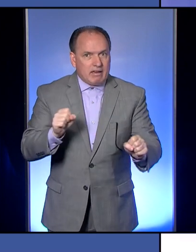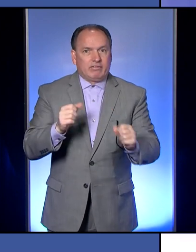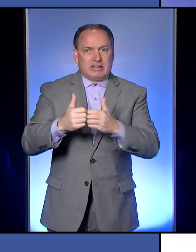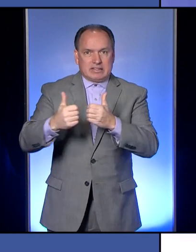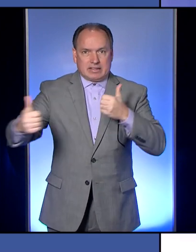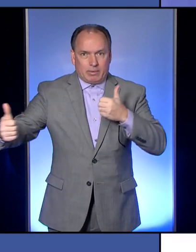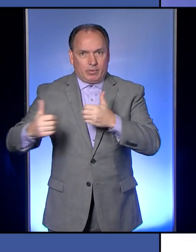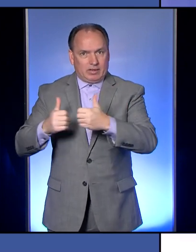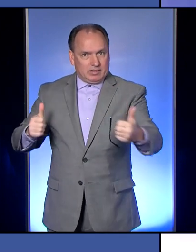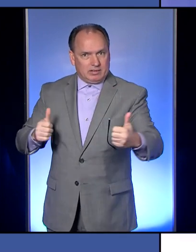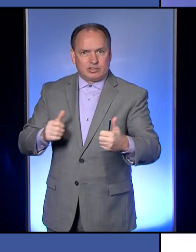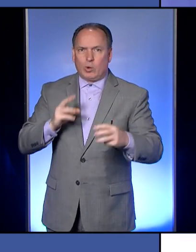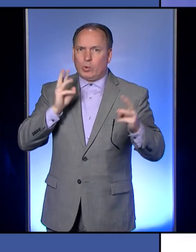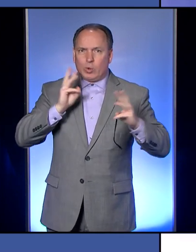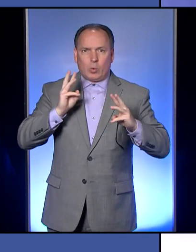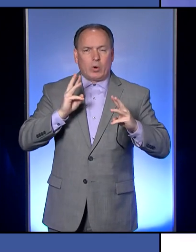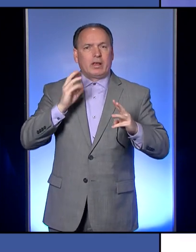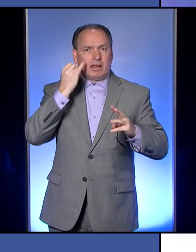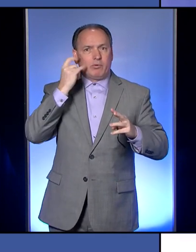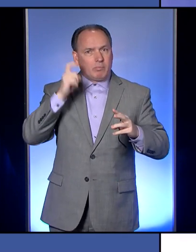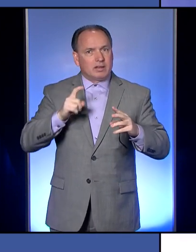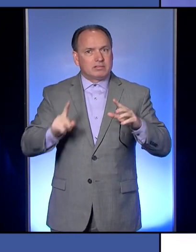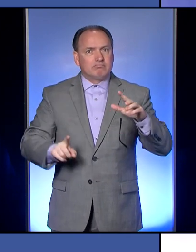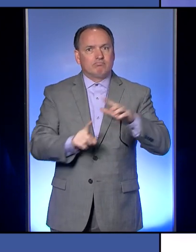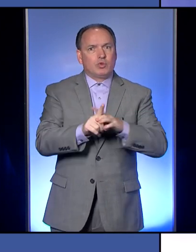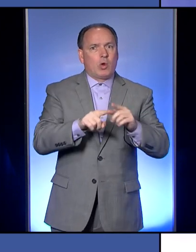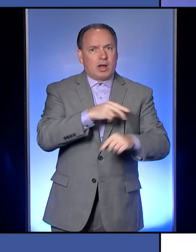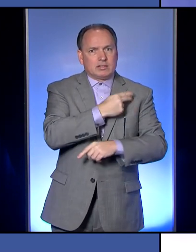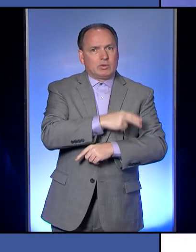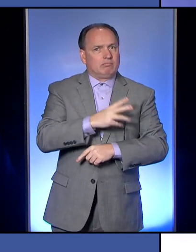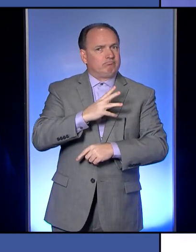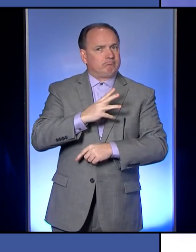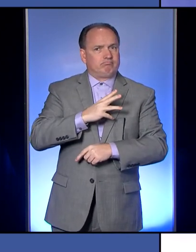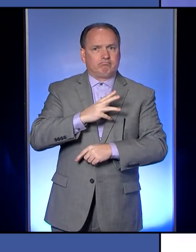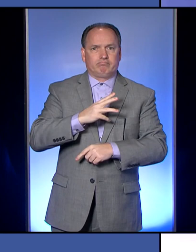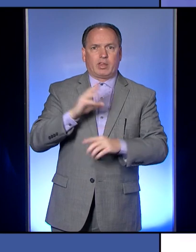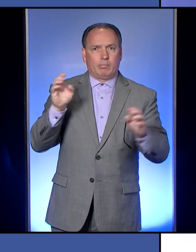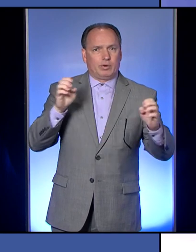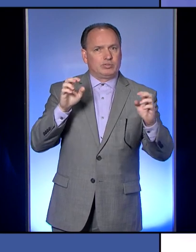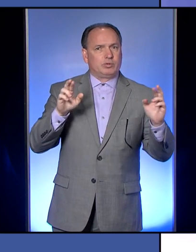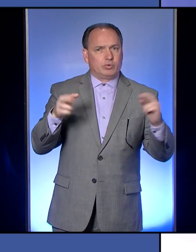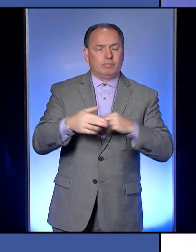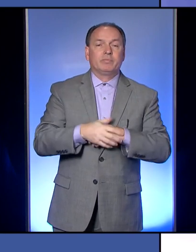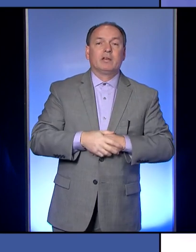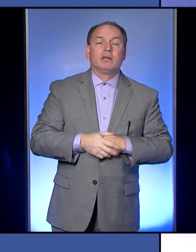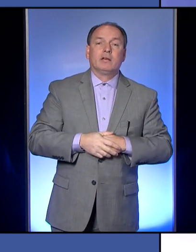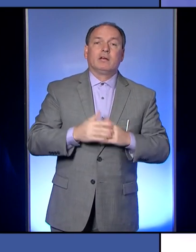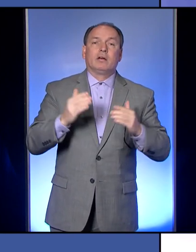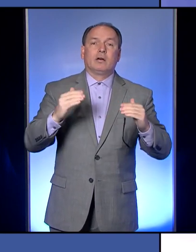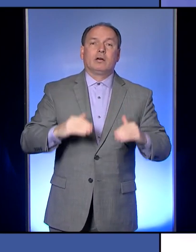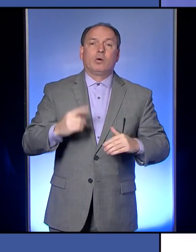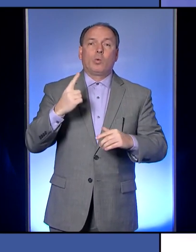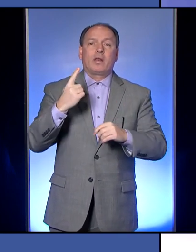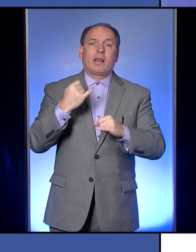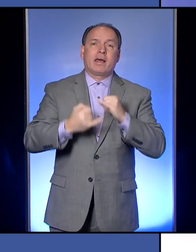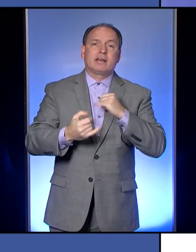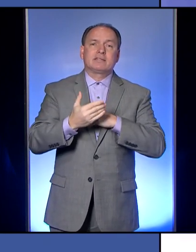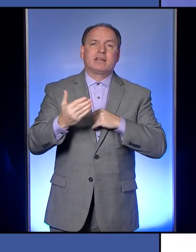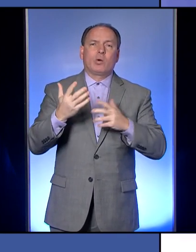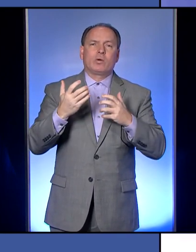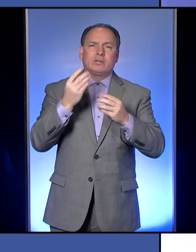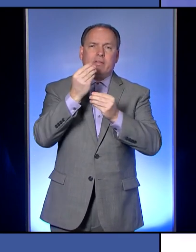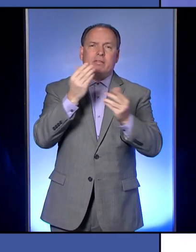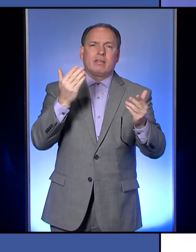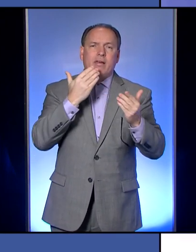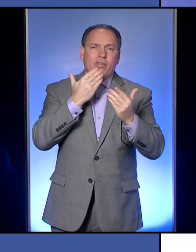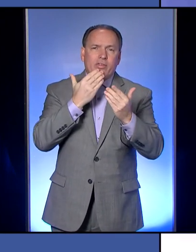So don't be worried coming to the hospital, and don't be worried coming to St. Vincent Emergency Department. I want to say one last thing. I want to thank everybody out